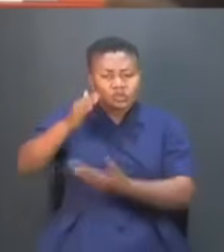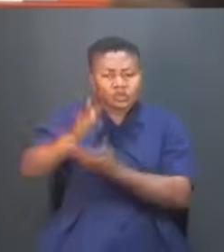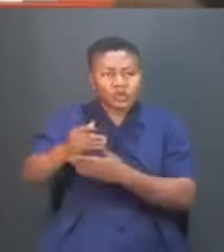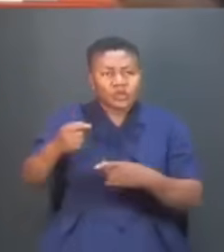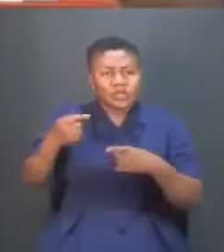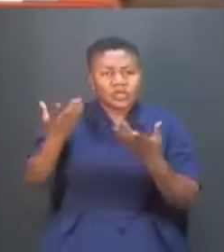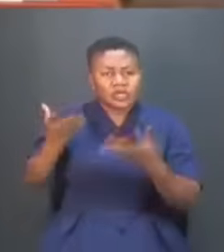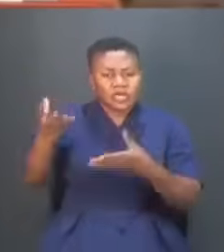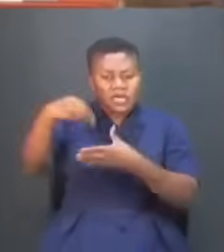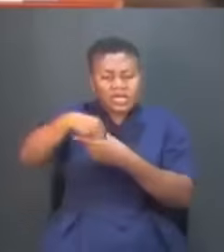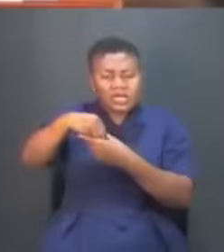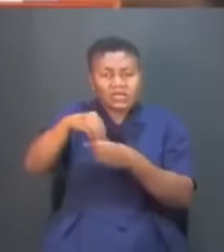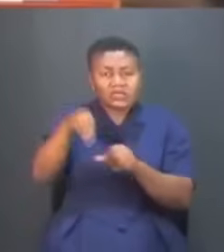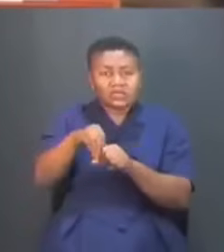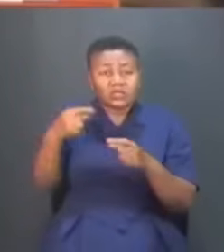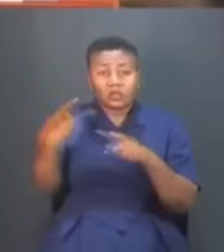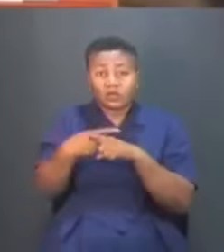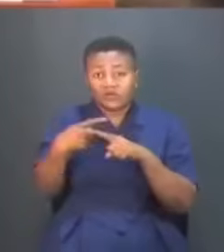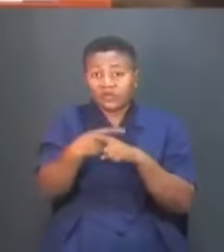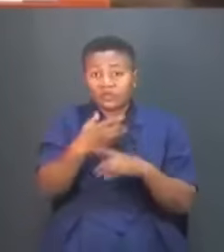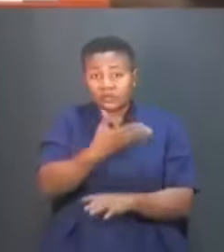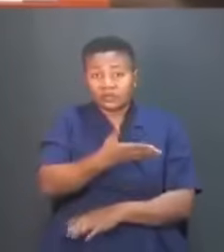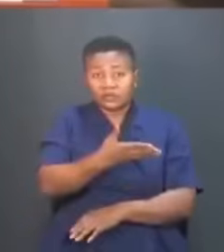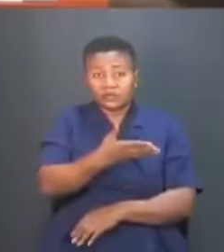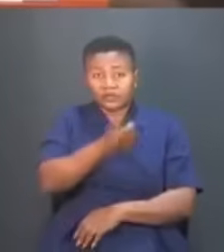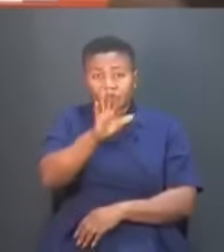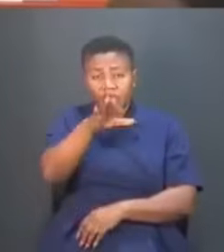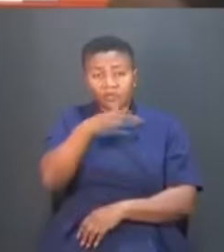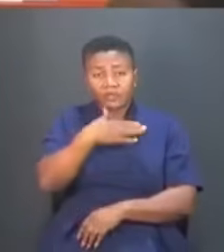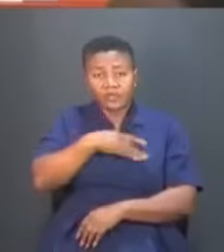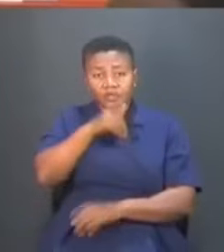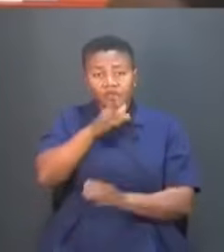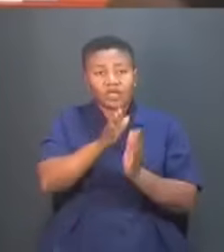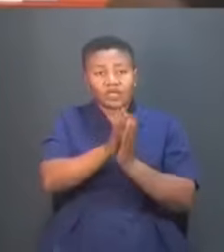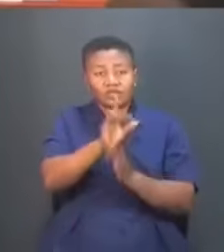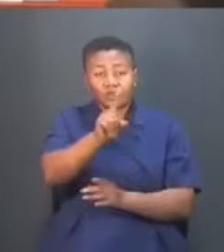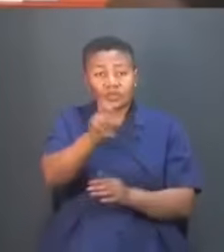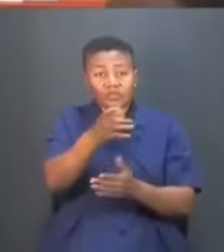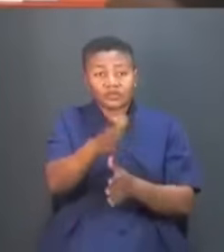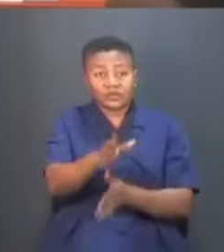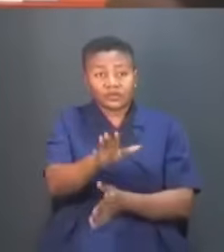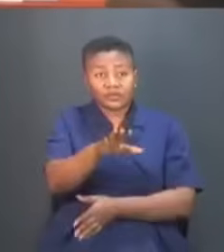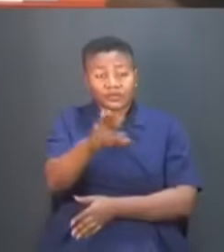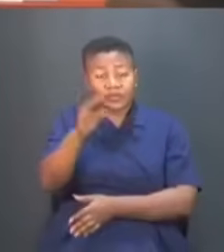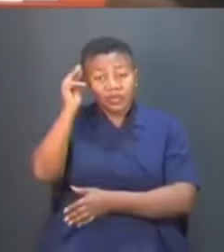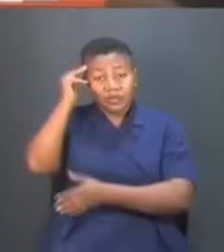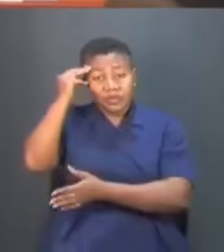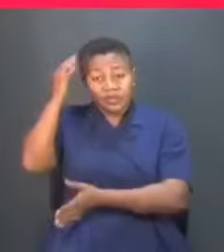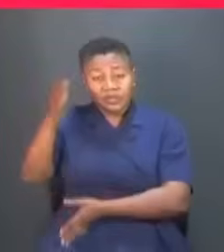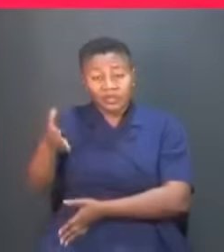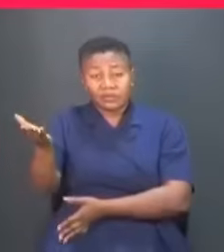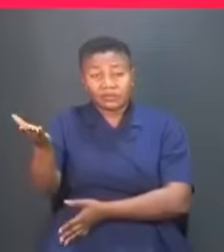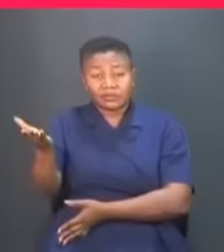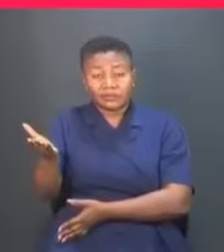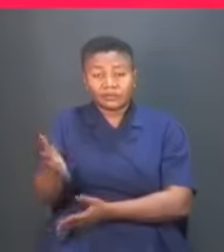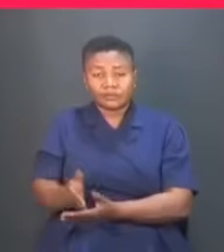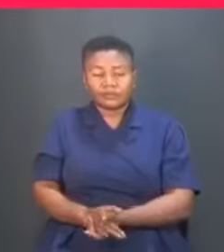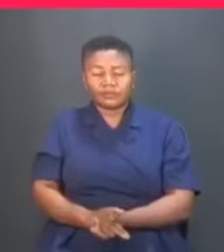Yes, because we've spent Minister, a lot of money already. Please, you have asked your question. Yes, Honourable Minister.